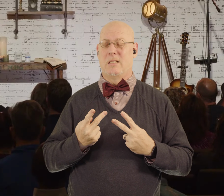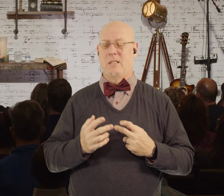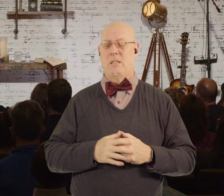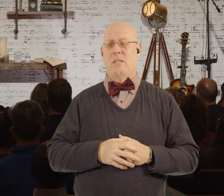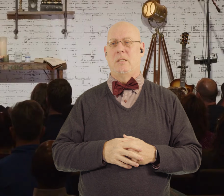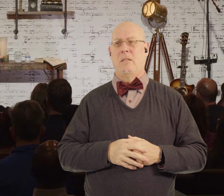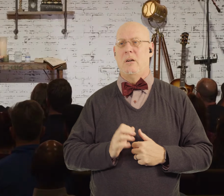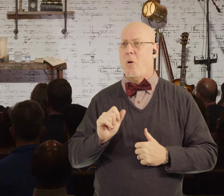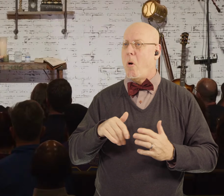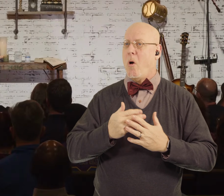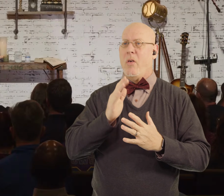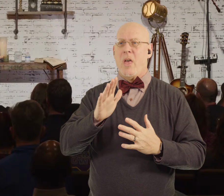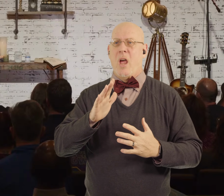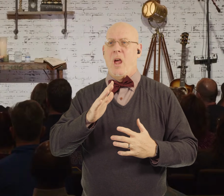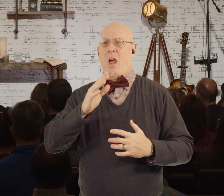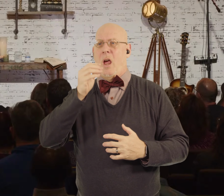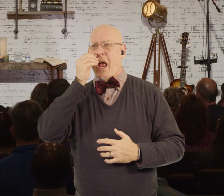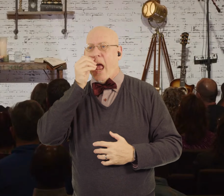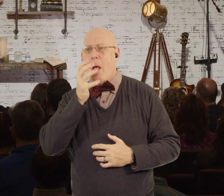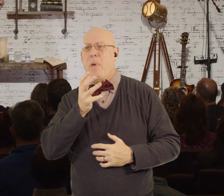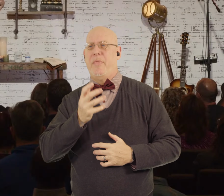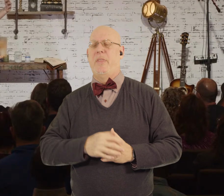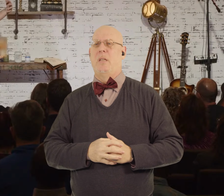conquered. In all of their kind of apathy and